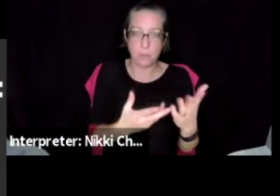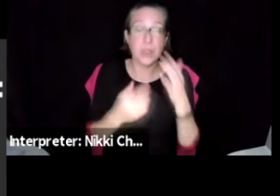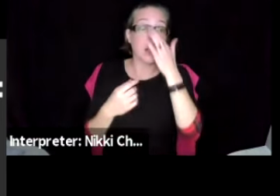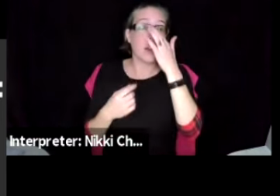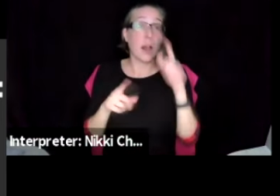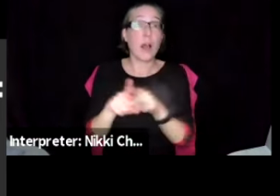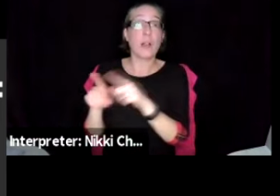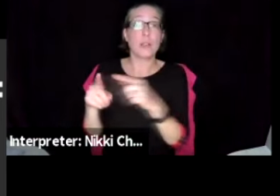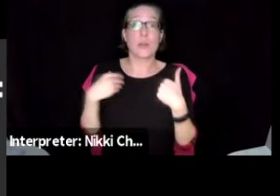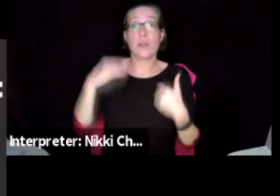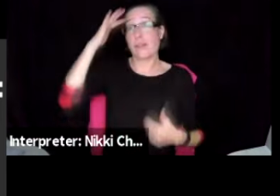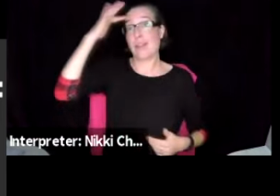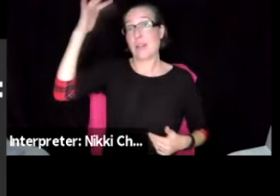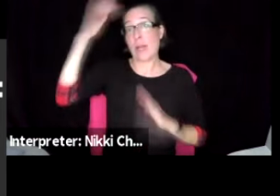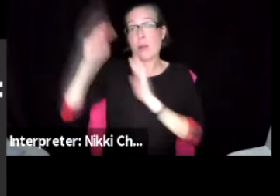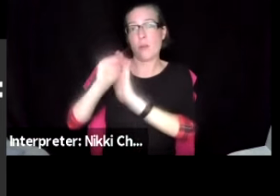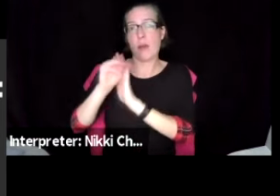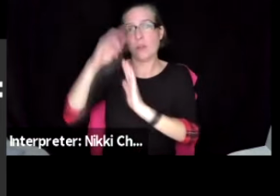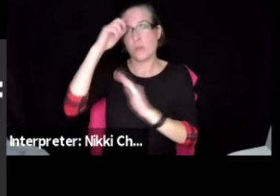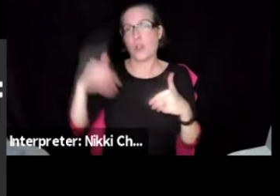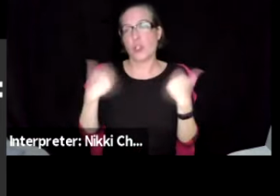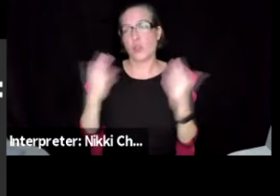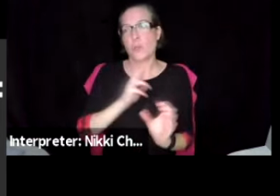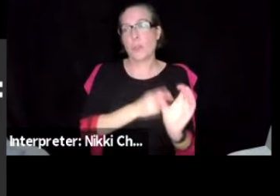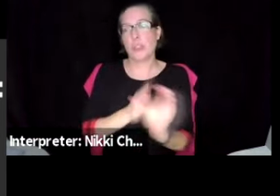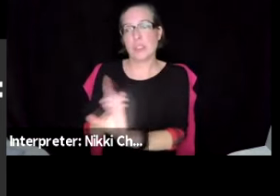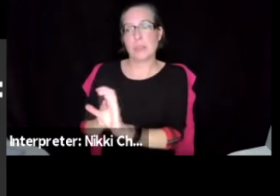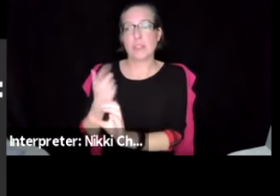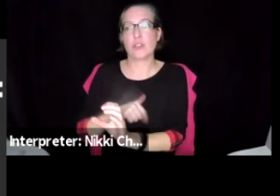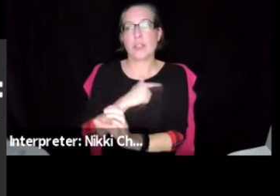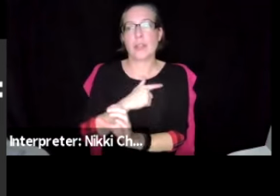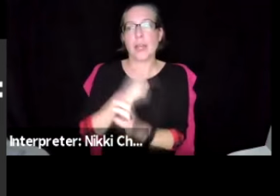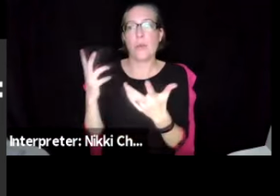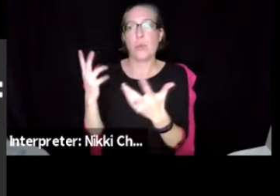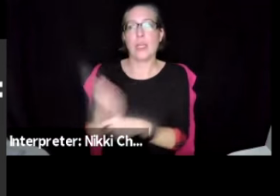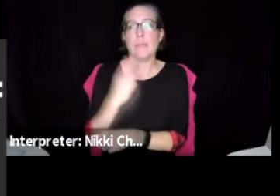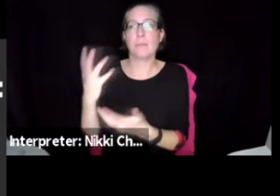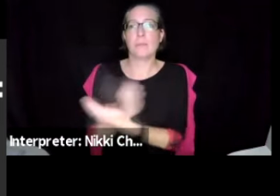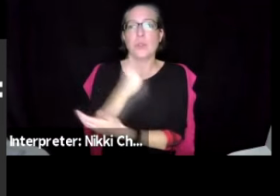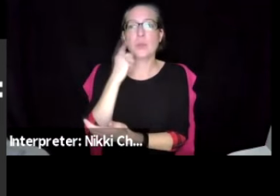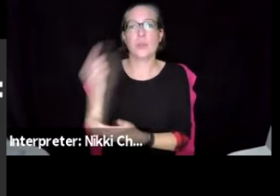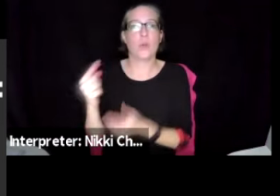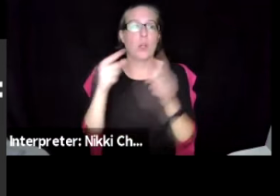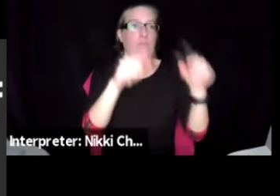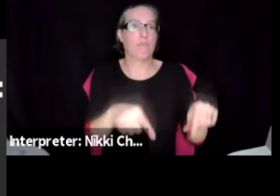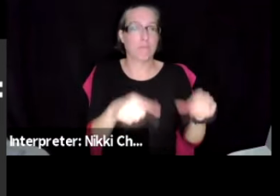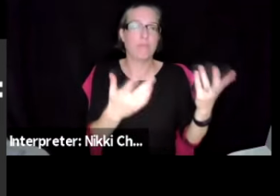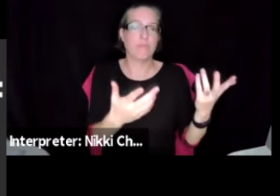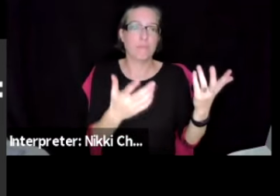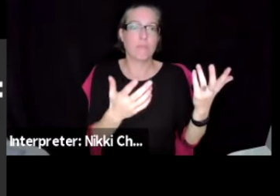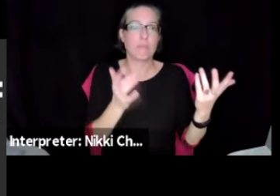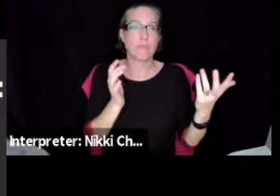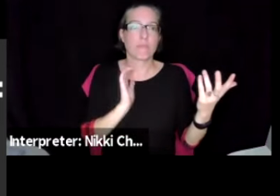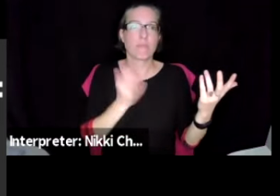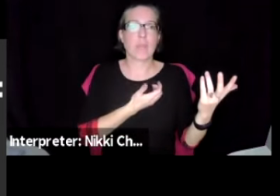youth participation that we use in developing how we would want to engage youth in research at RISE.